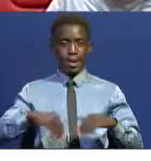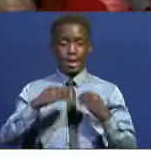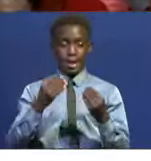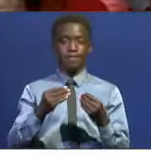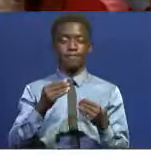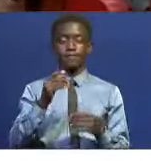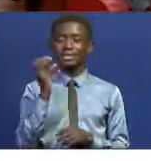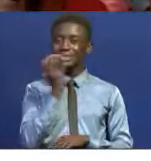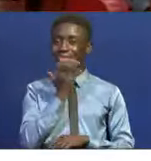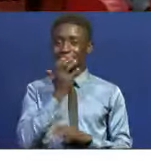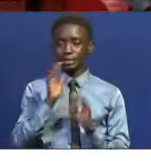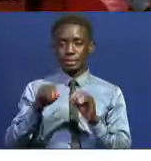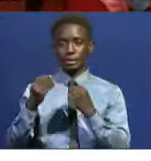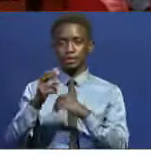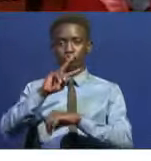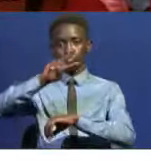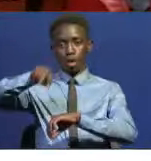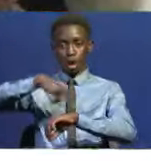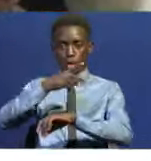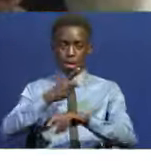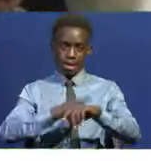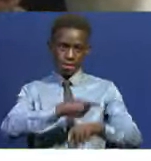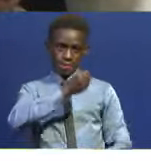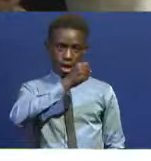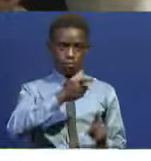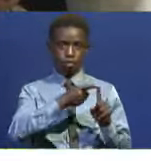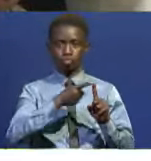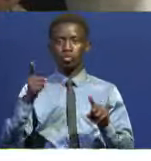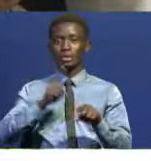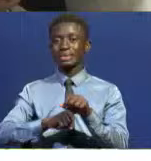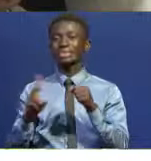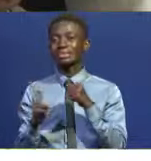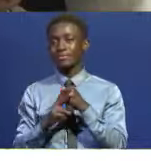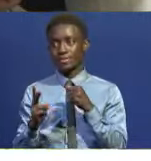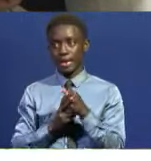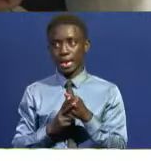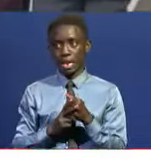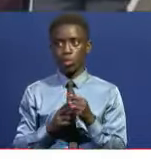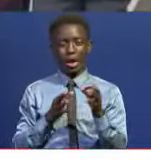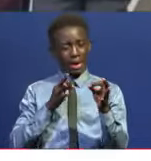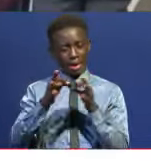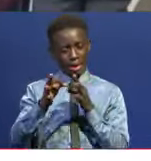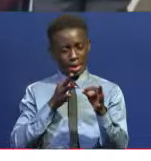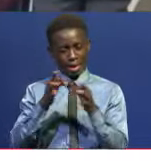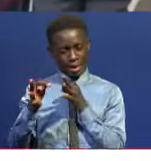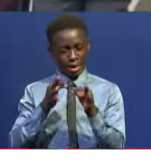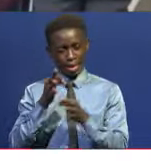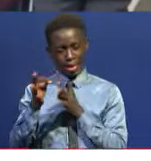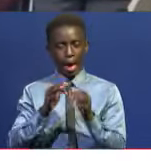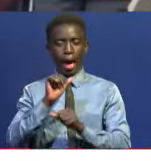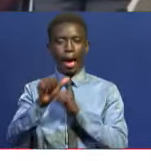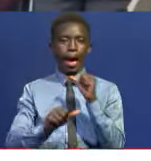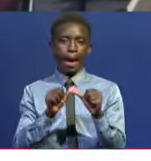to 7 p.m. to make his case, especially on the 11 charges. I am